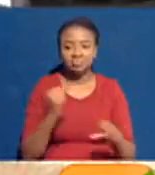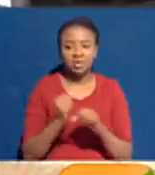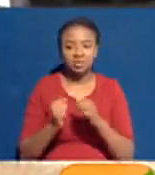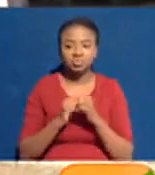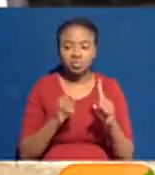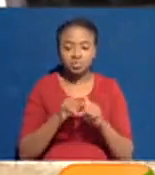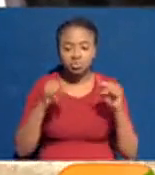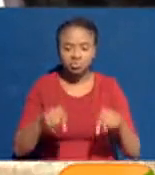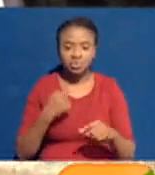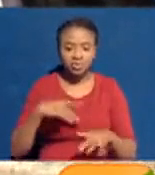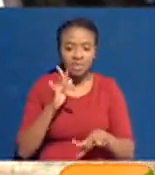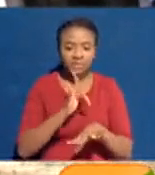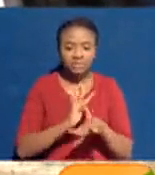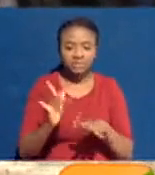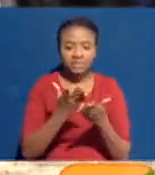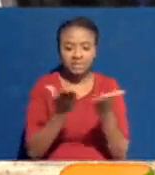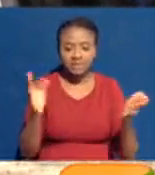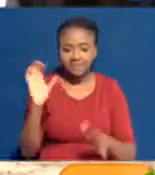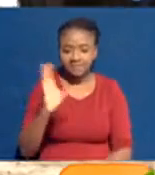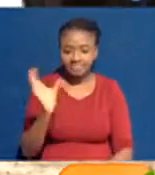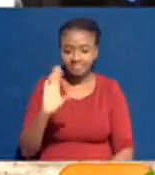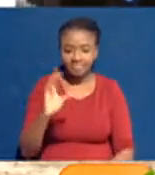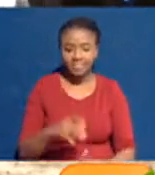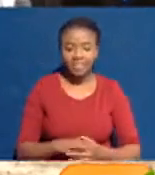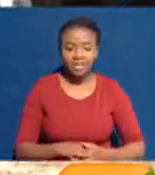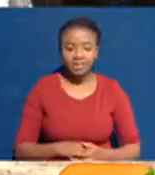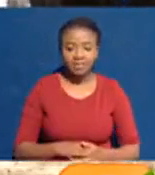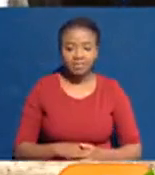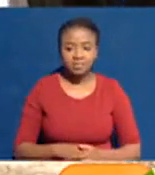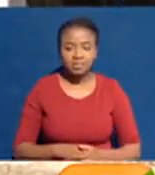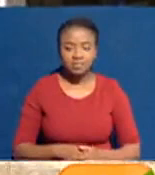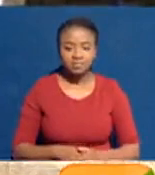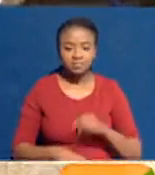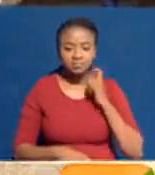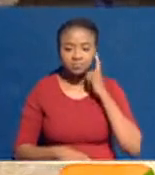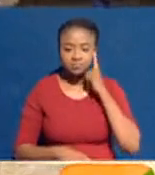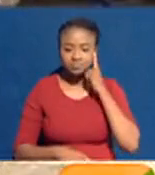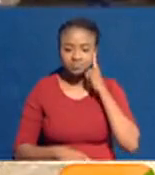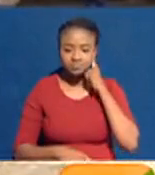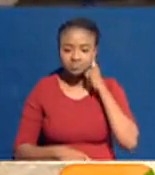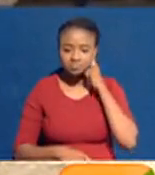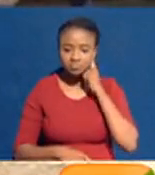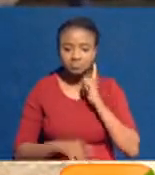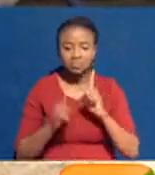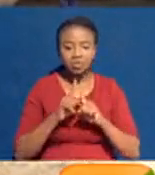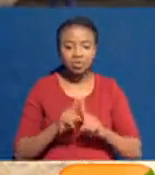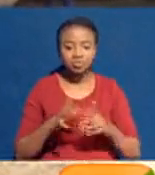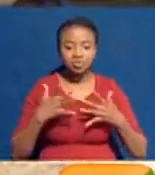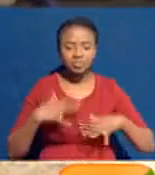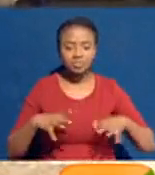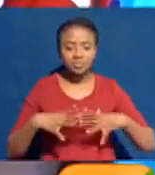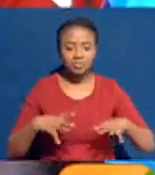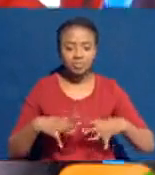we are sensitizing our customers and the population and the residents of Kisumu about